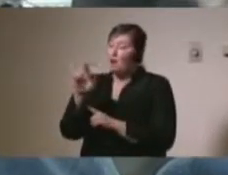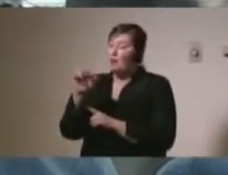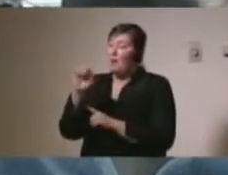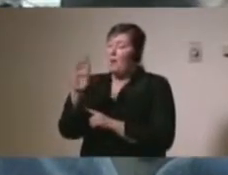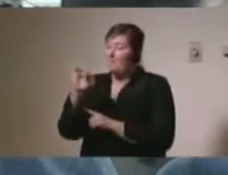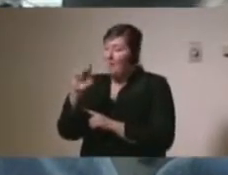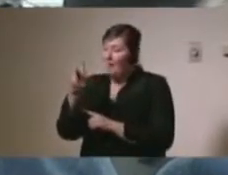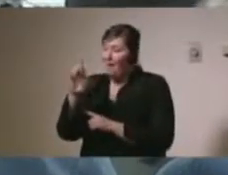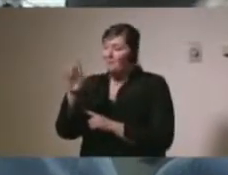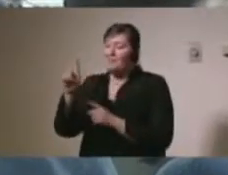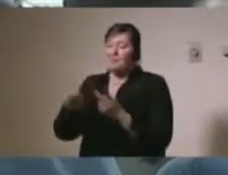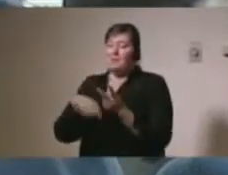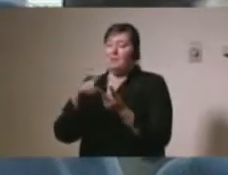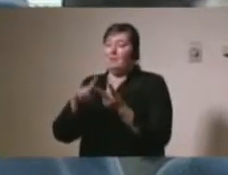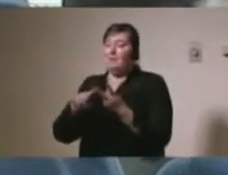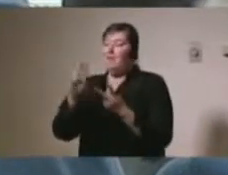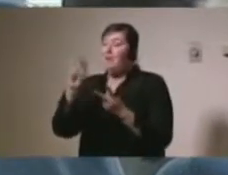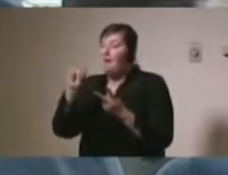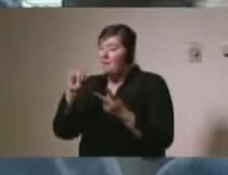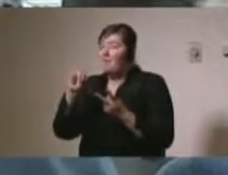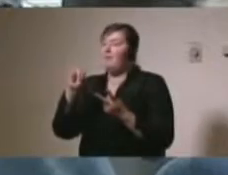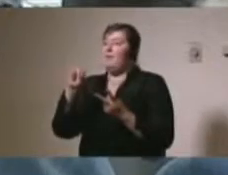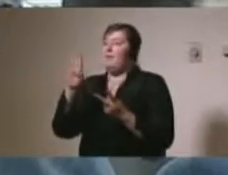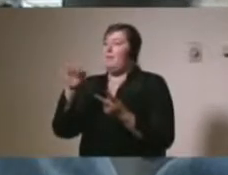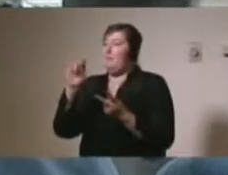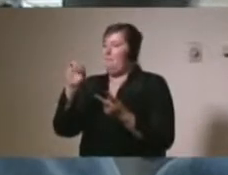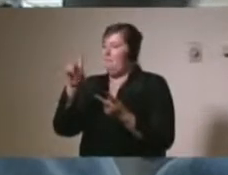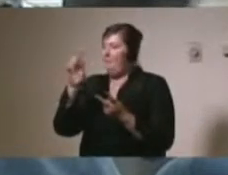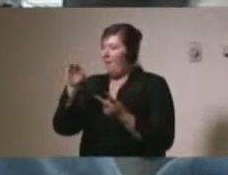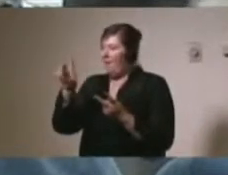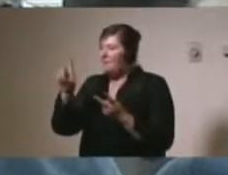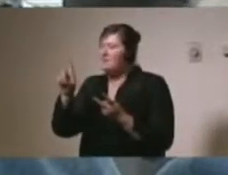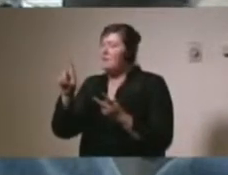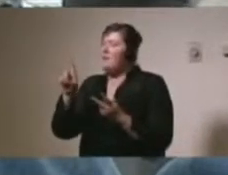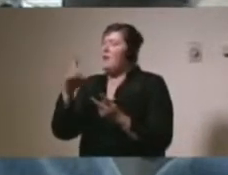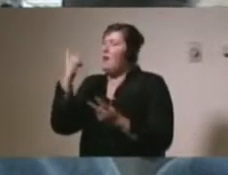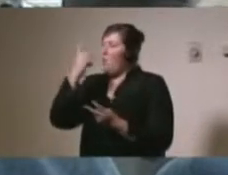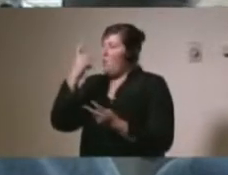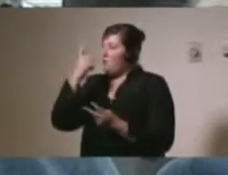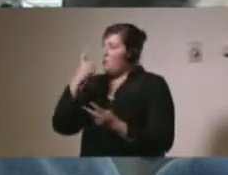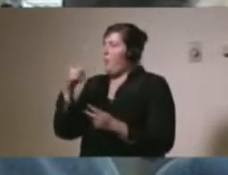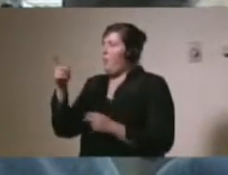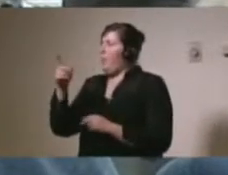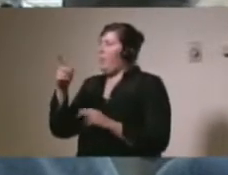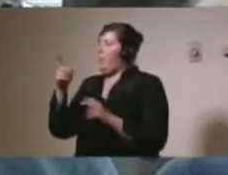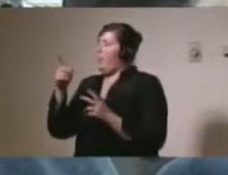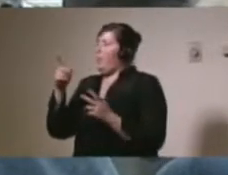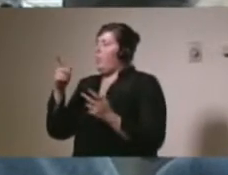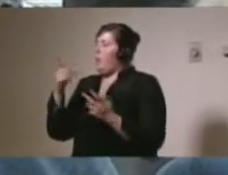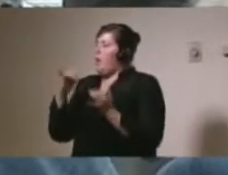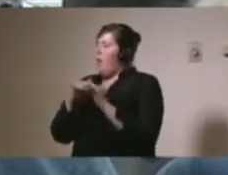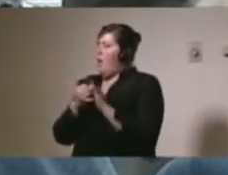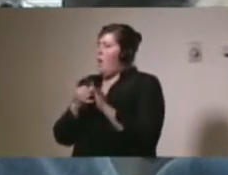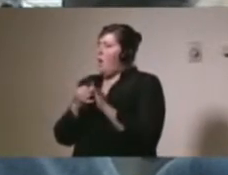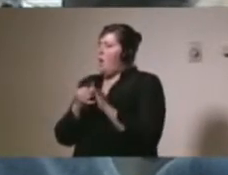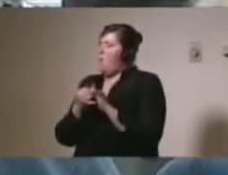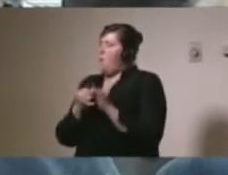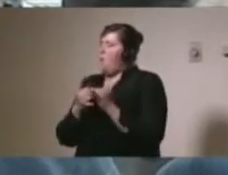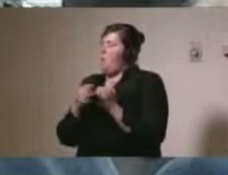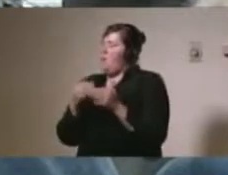panhandlers, which is a terrible word. So is this part of the work that CUPW will be